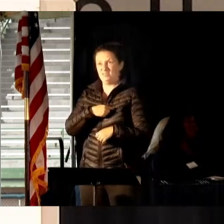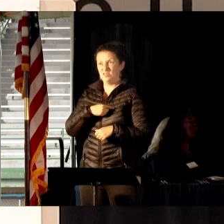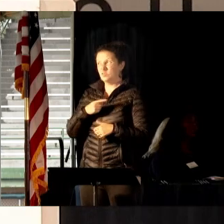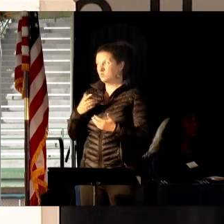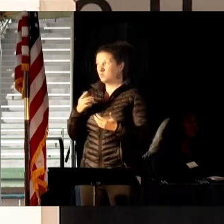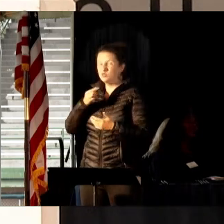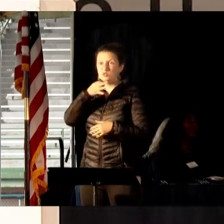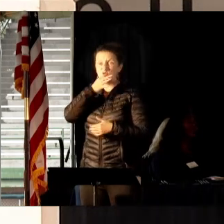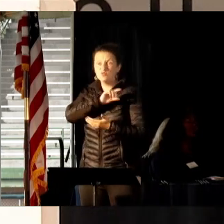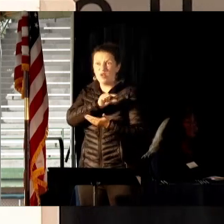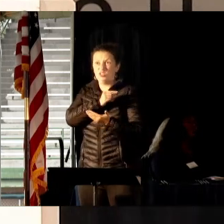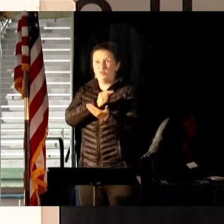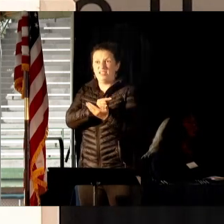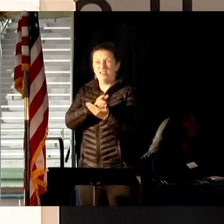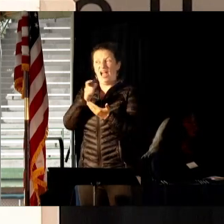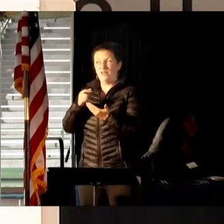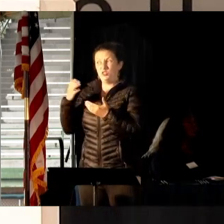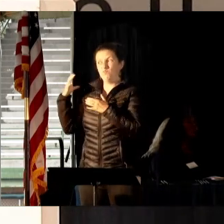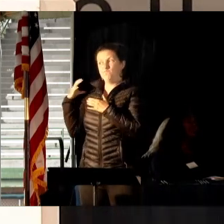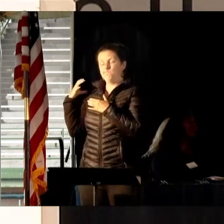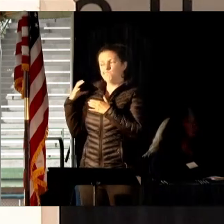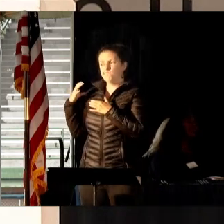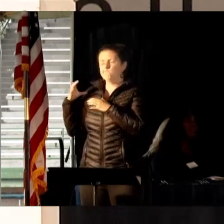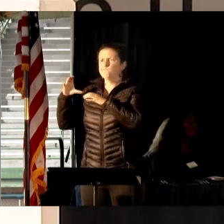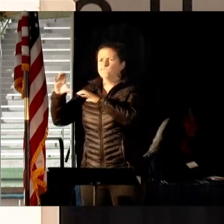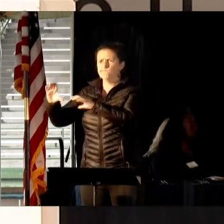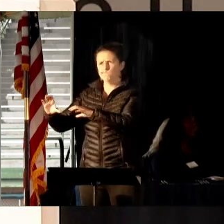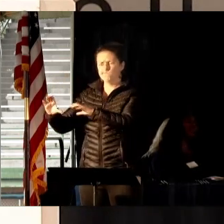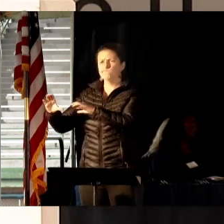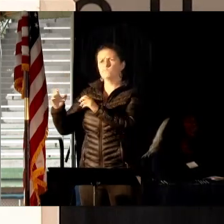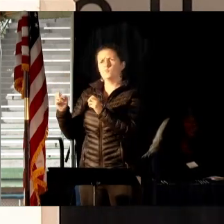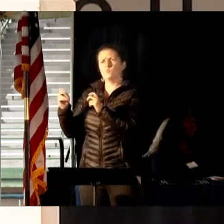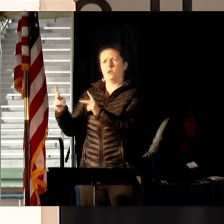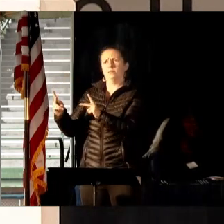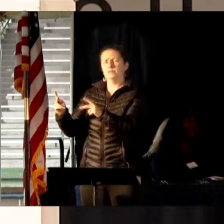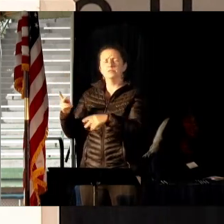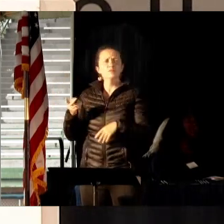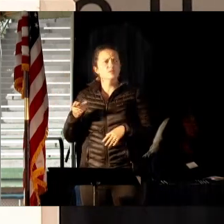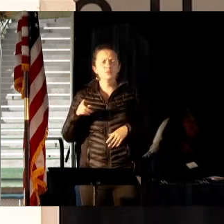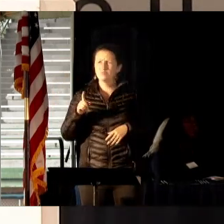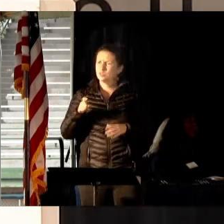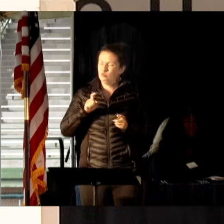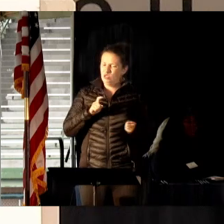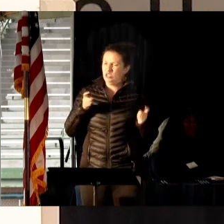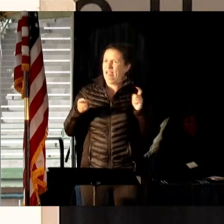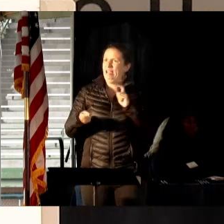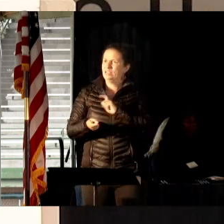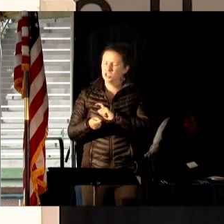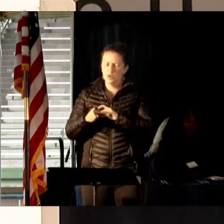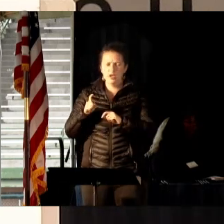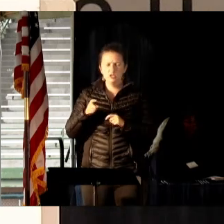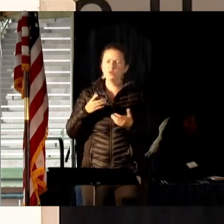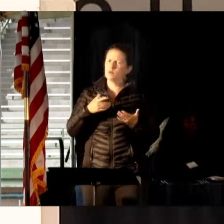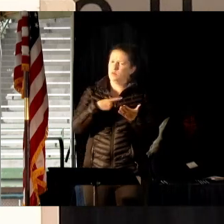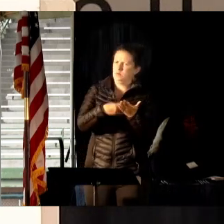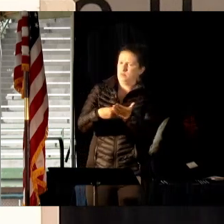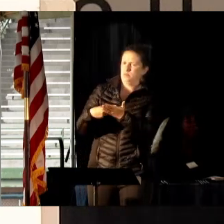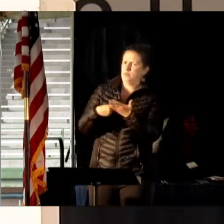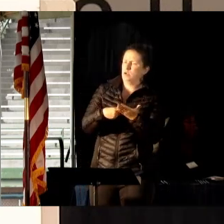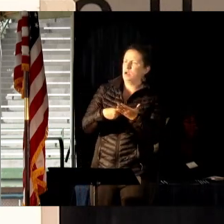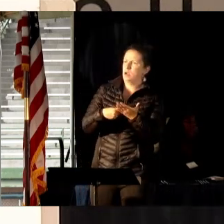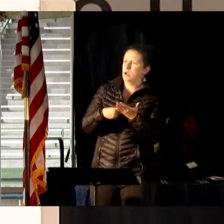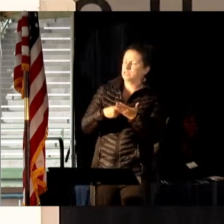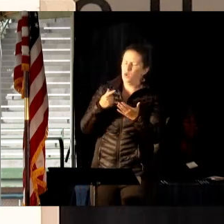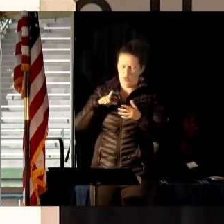behind. So again, we changed and adapted and made sure our conversation started getting phrased into for next year